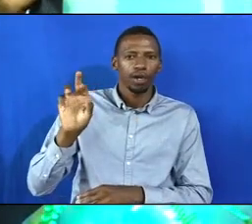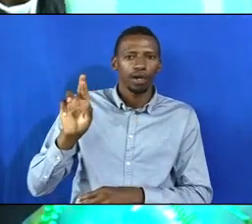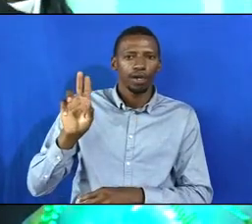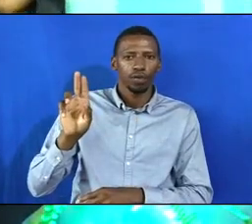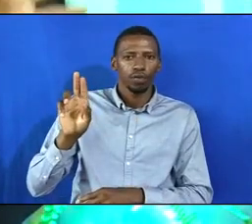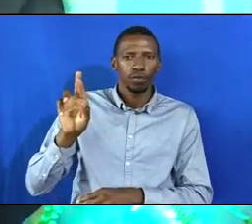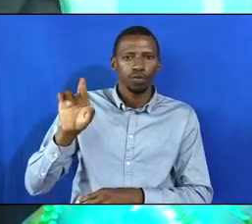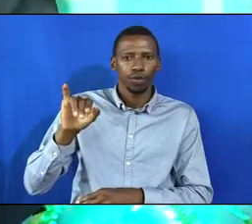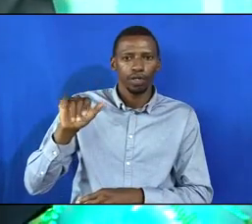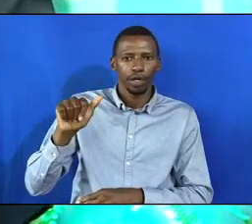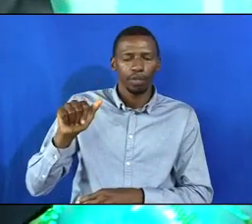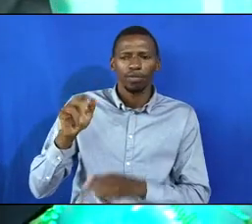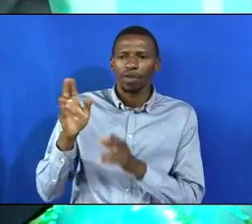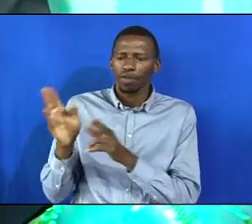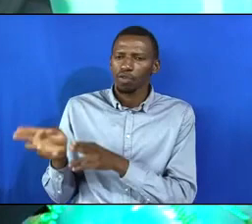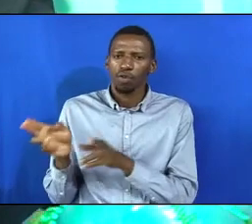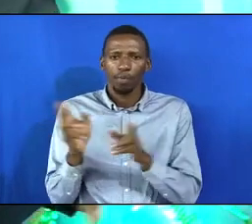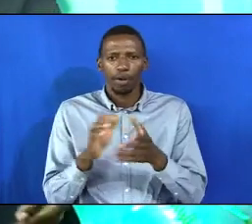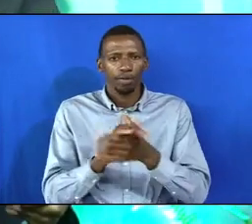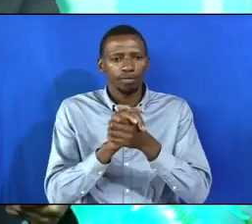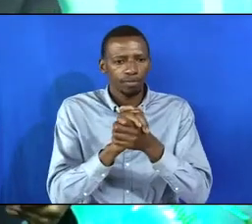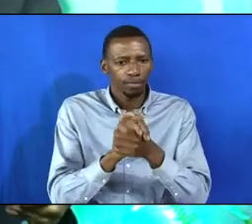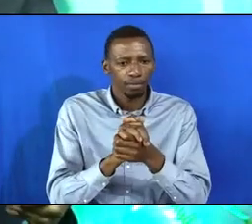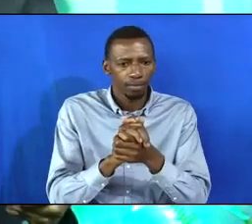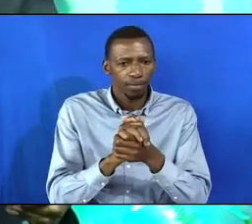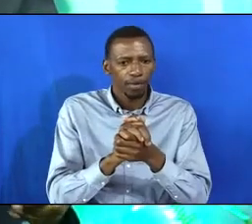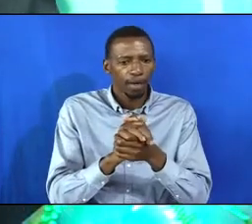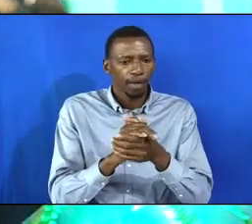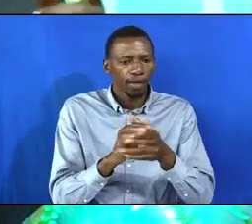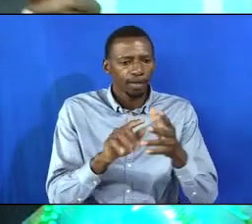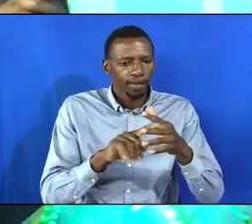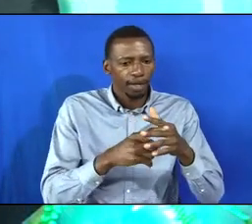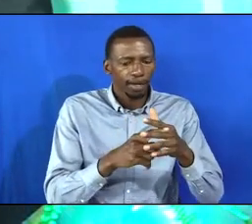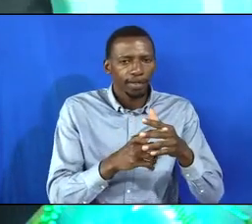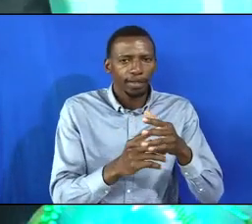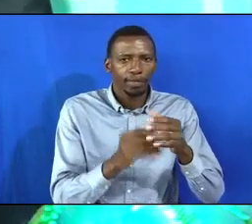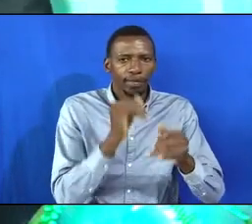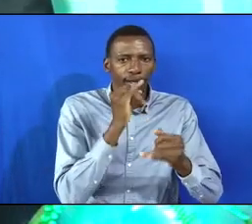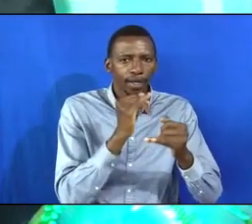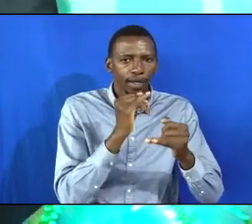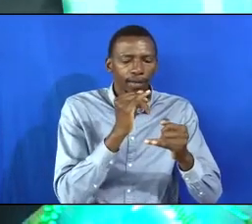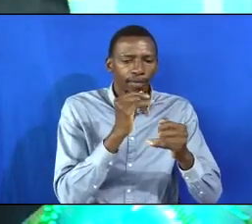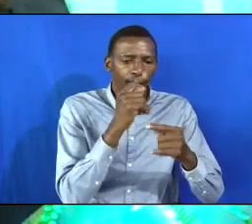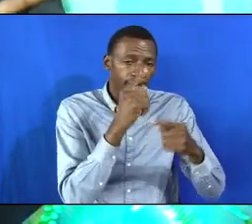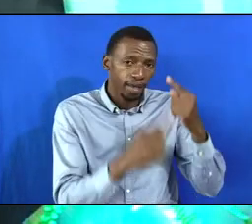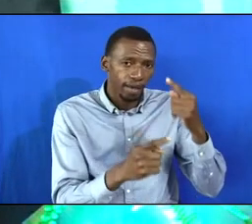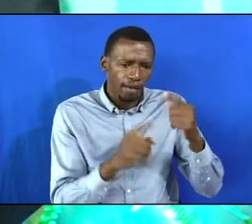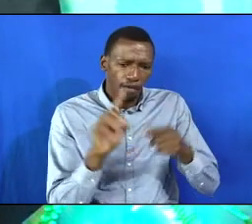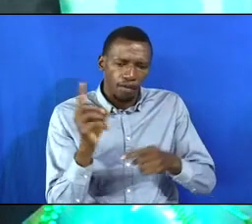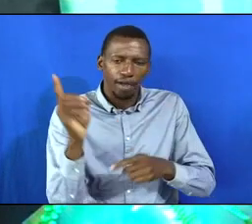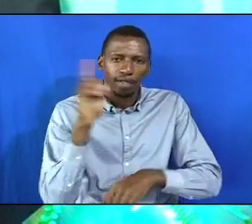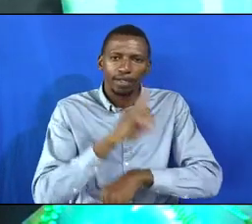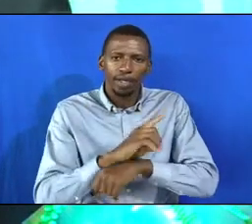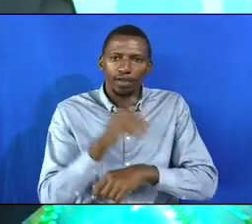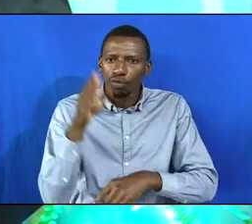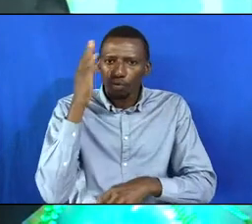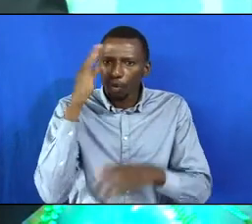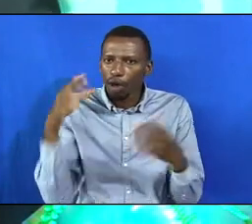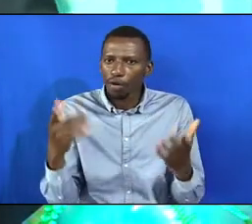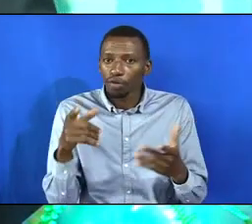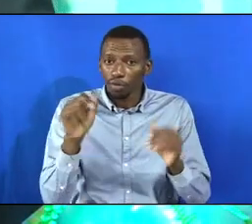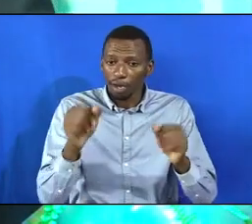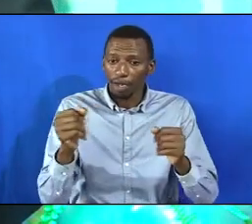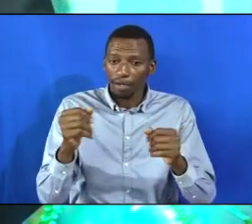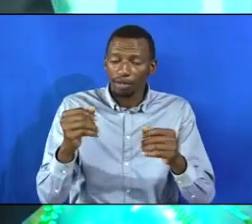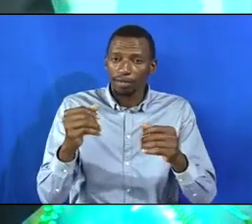Normally the form of greetings at the beginning of the year, more so on the first day, you know how the greetings go. Can you greet